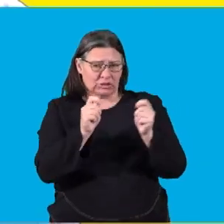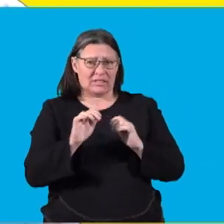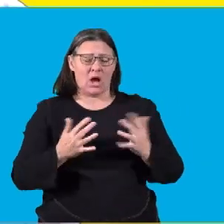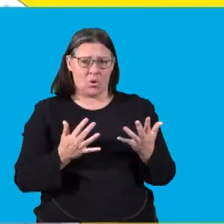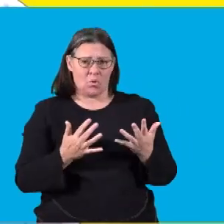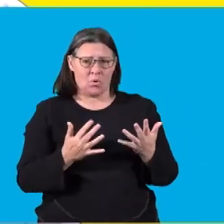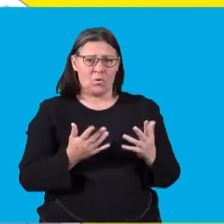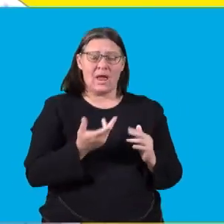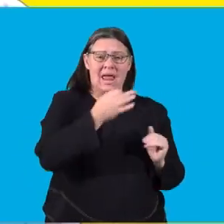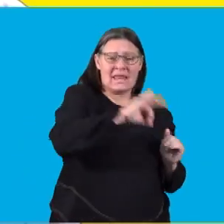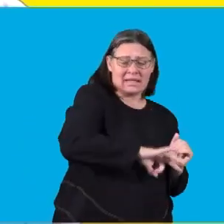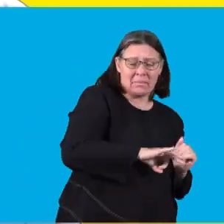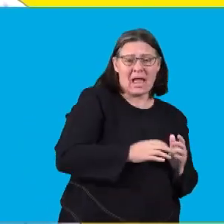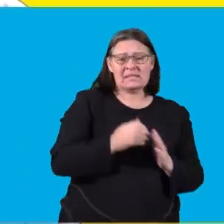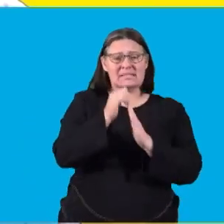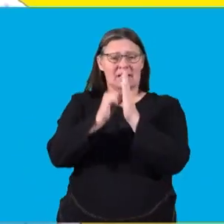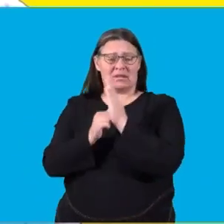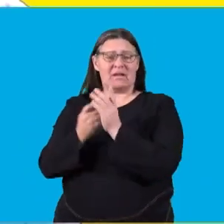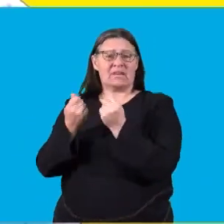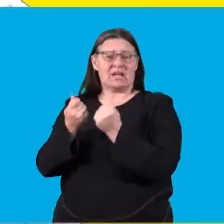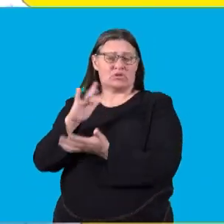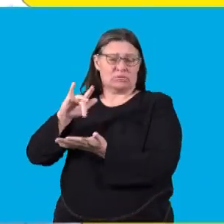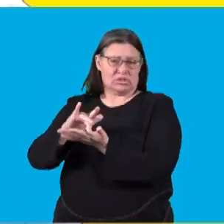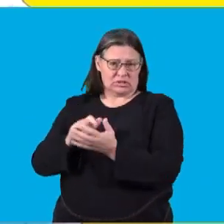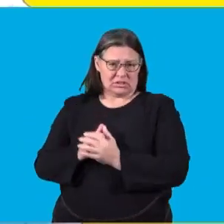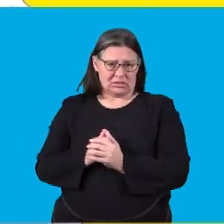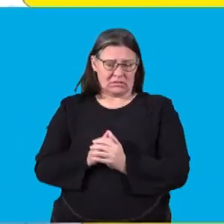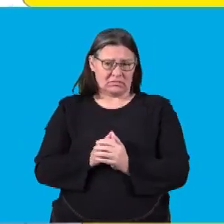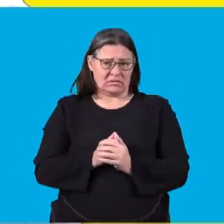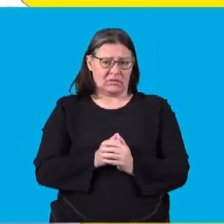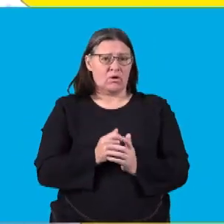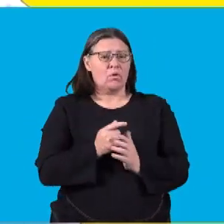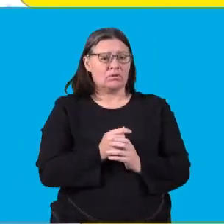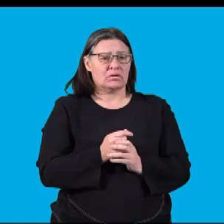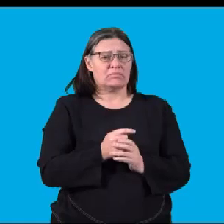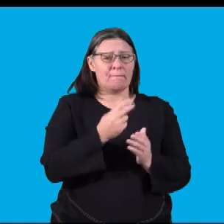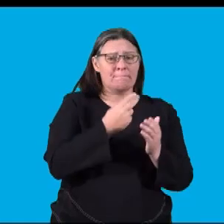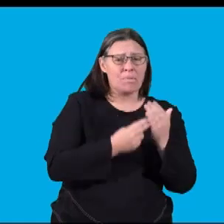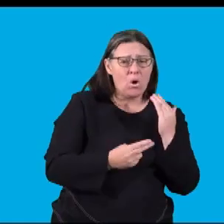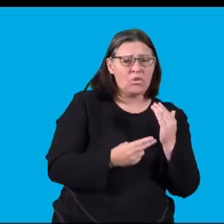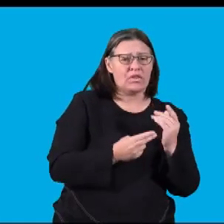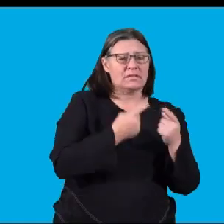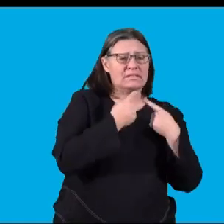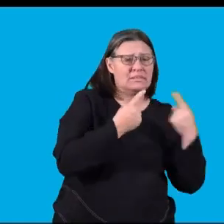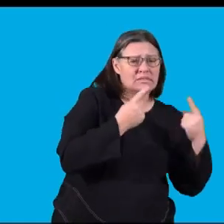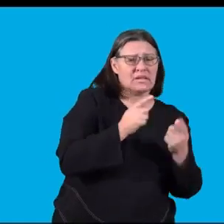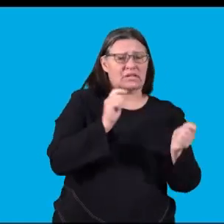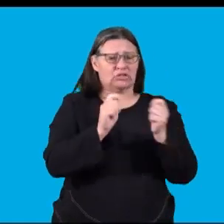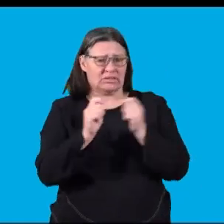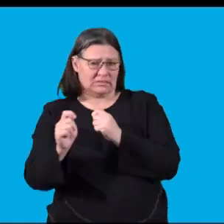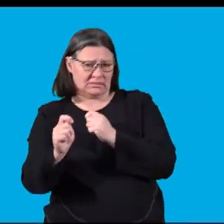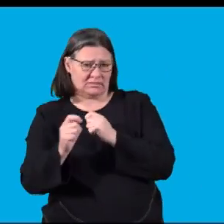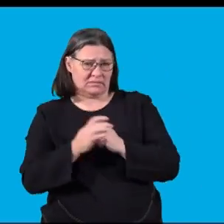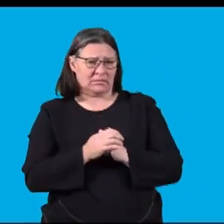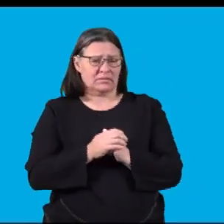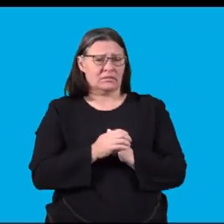comprehensive income and the statement of financial position. And I'll adjust for prepayments as well in both statements. And